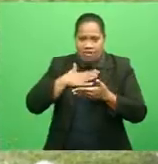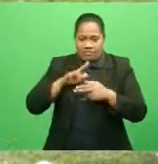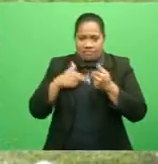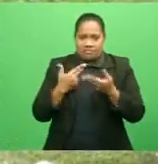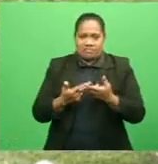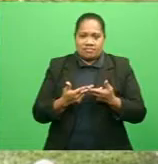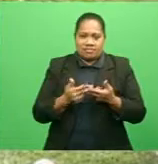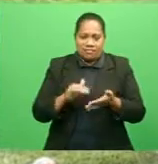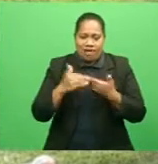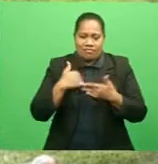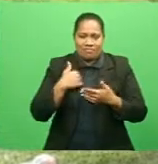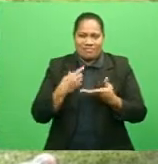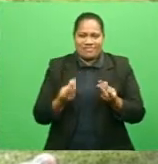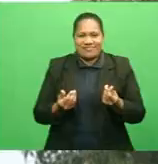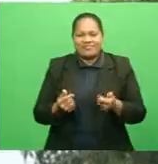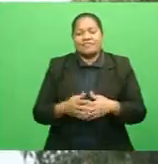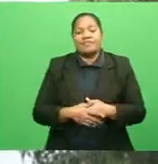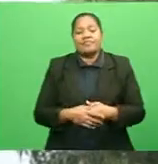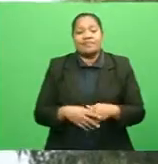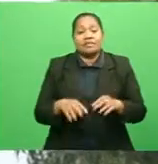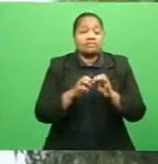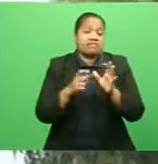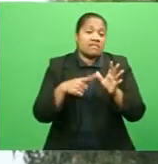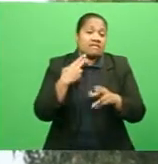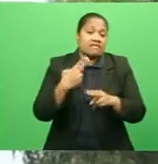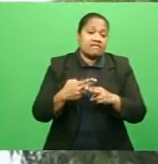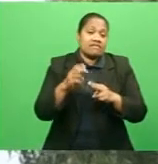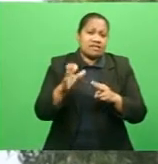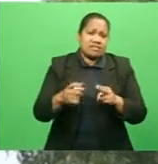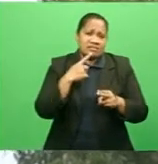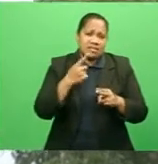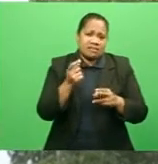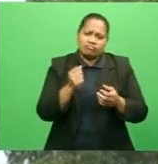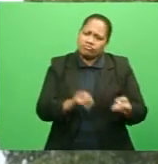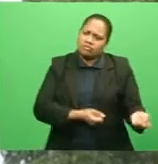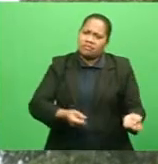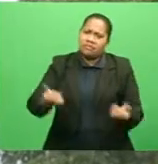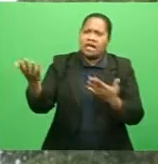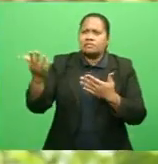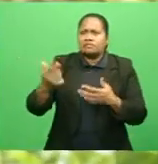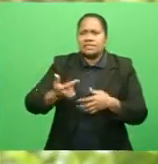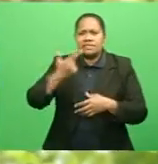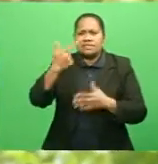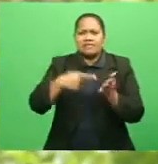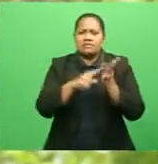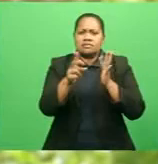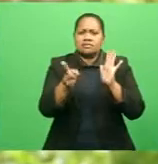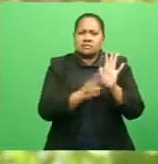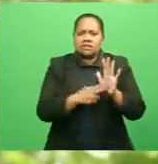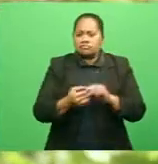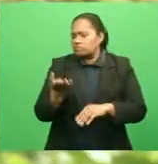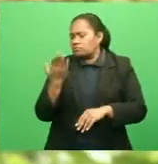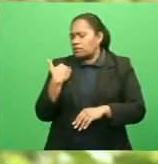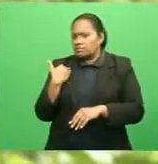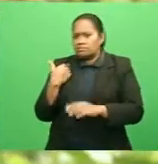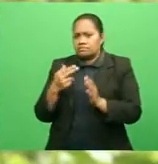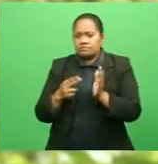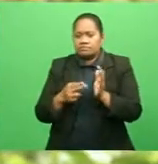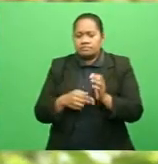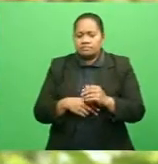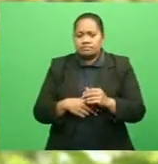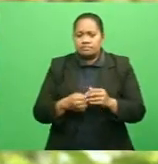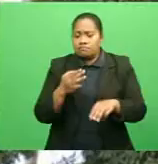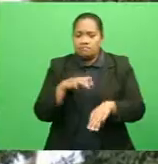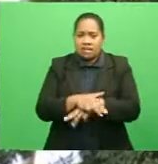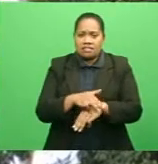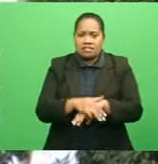Bar farmer Mohammed Faryaz says he has supplied at least 7 tons since last month to Dean's